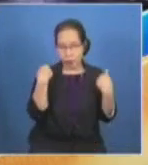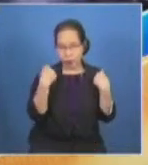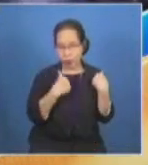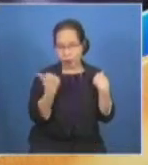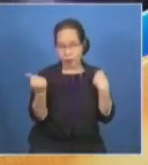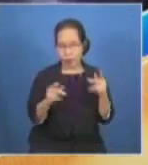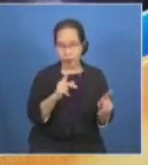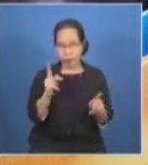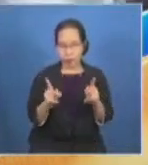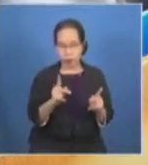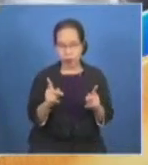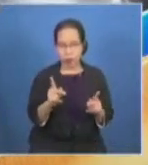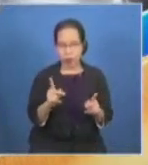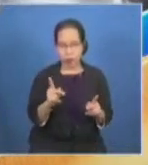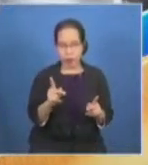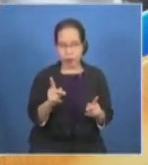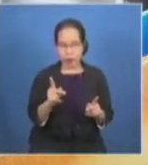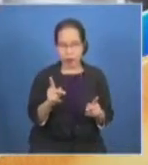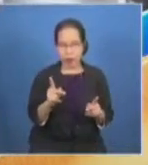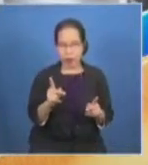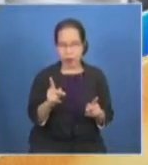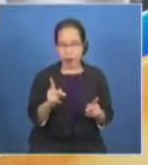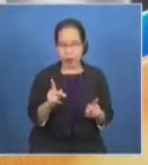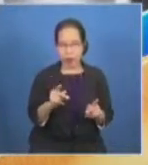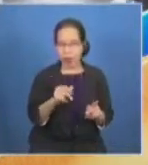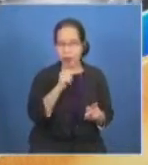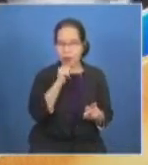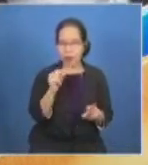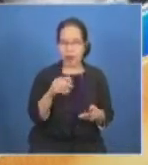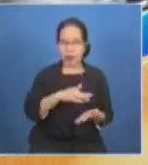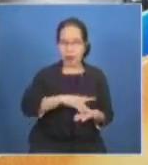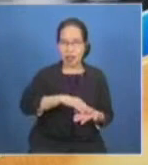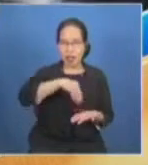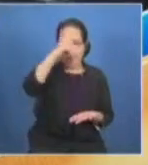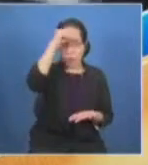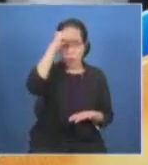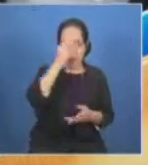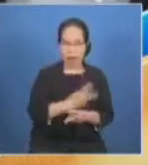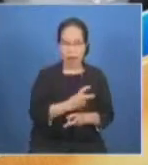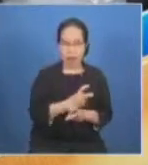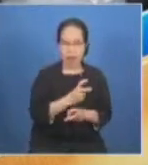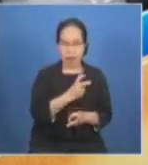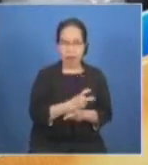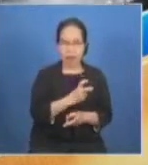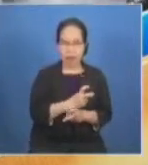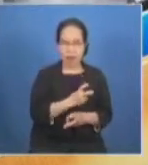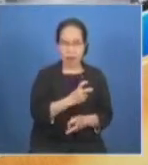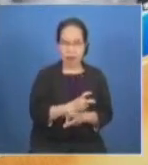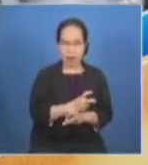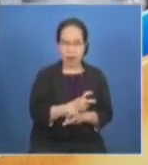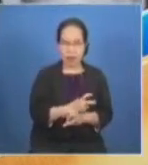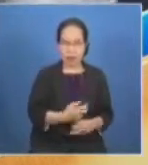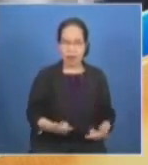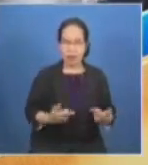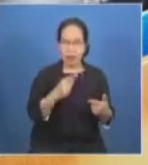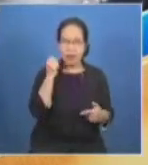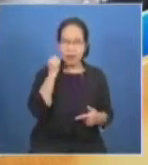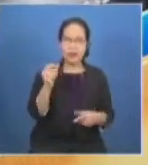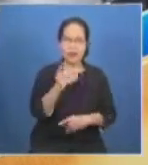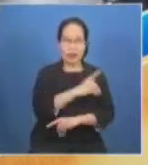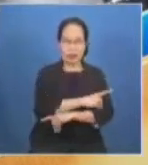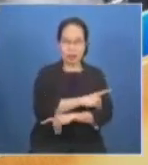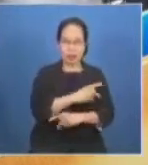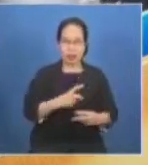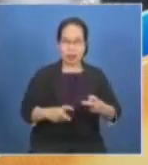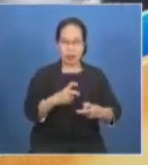give because there are others who are like no read, no write. It's difficult for them to live